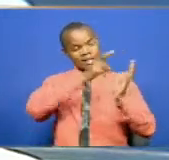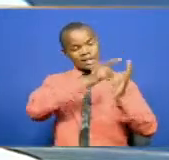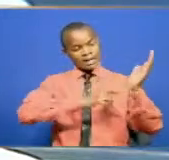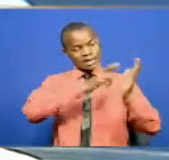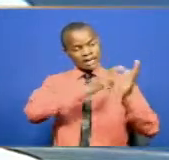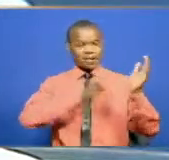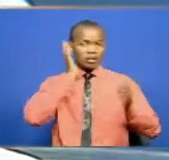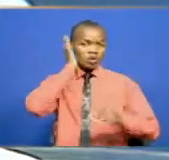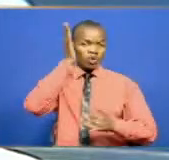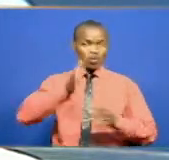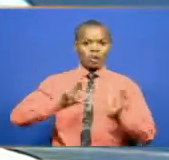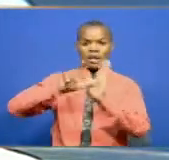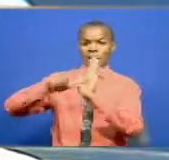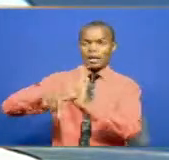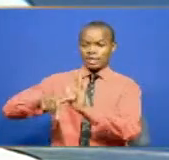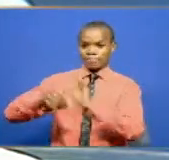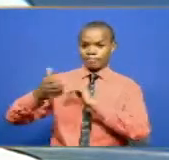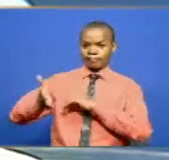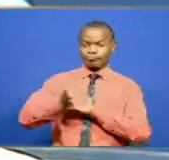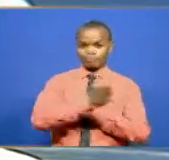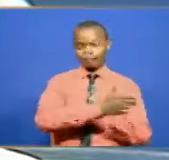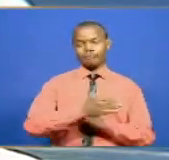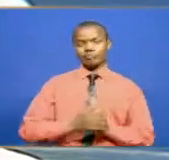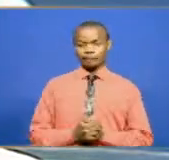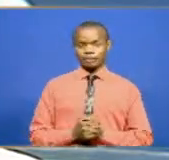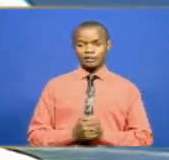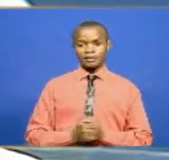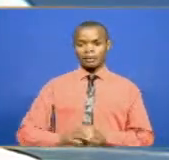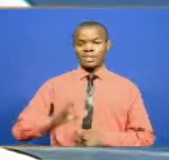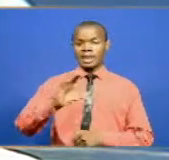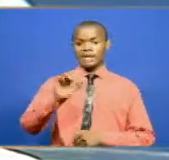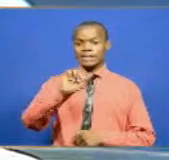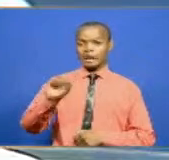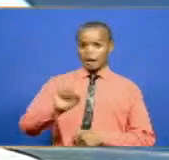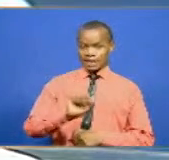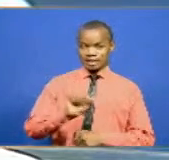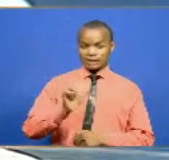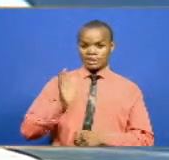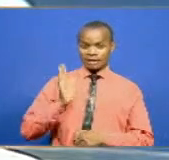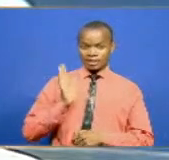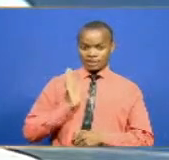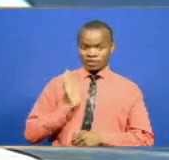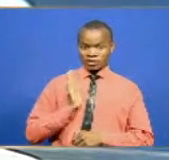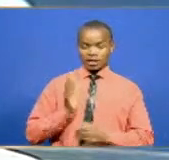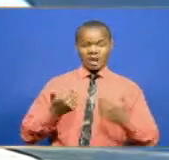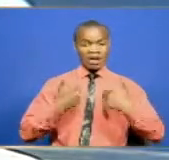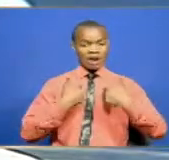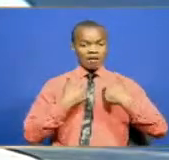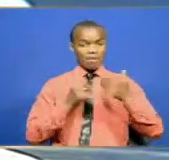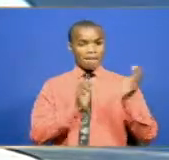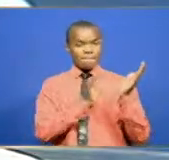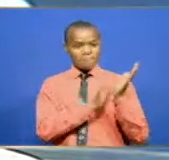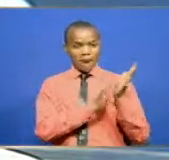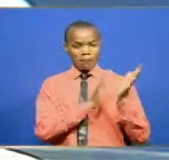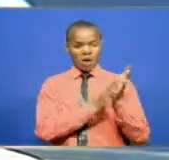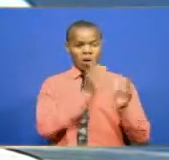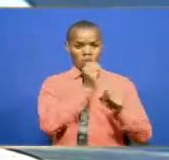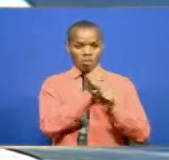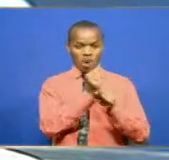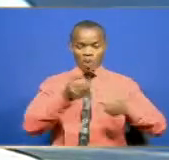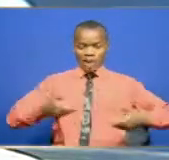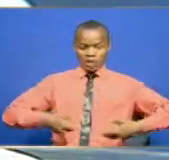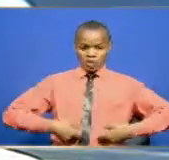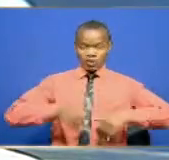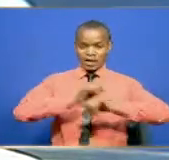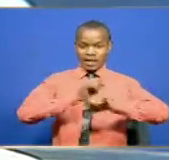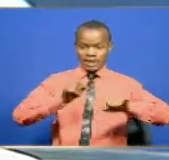this broadcast. In other news, Interior Cabinet Secretary Dr. Fred Matiang'i has lauded the Kazi Mtaani program, saying